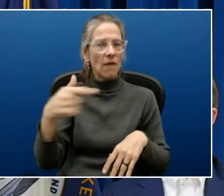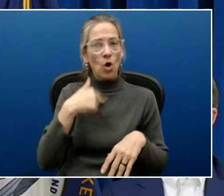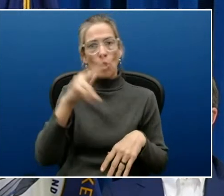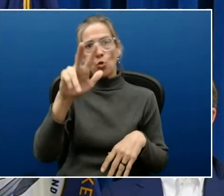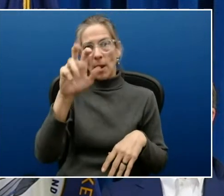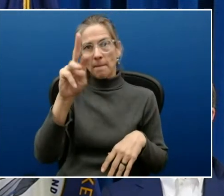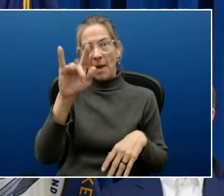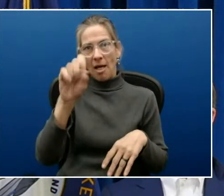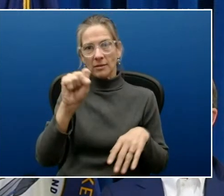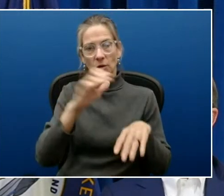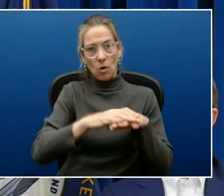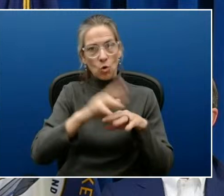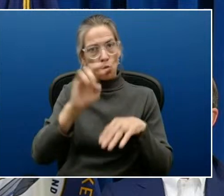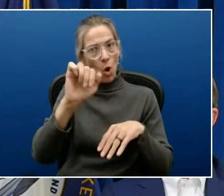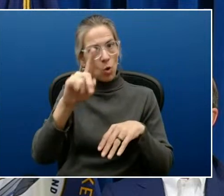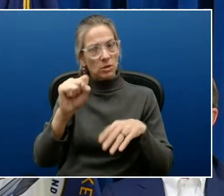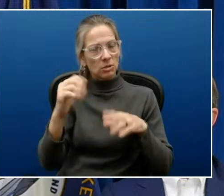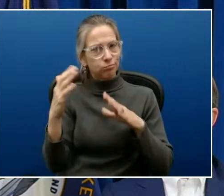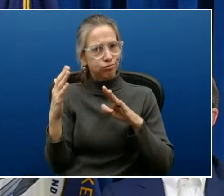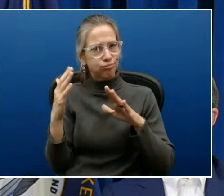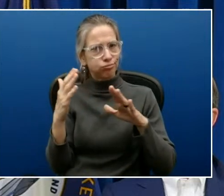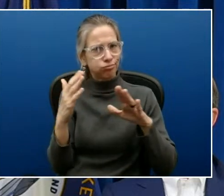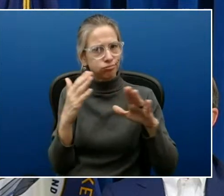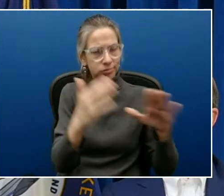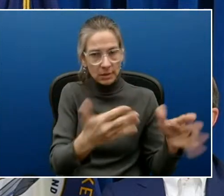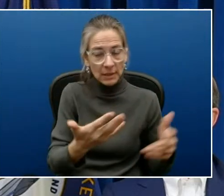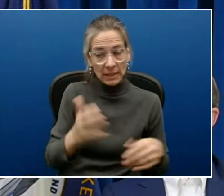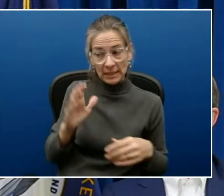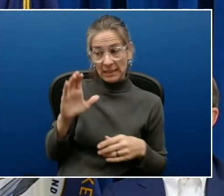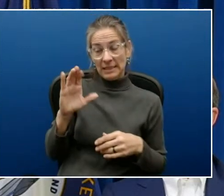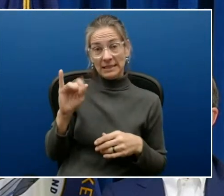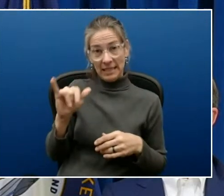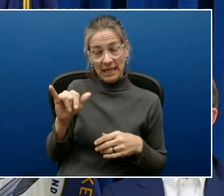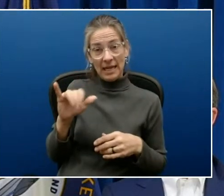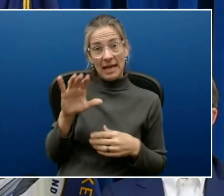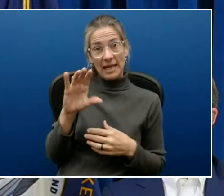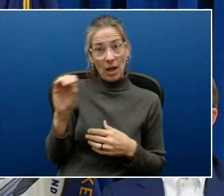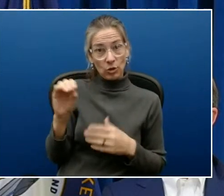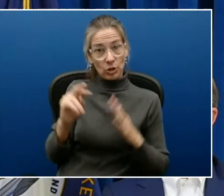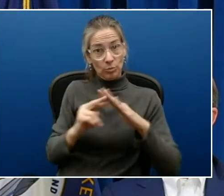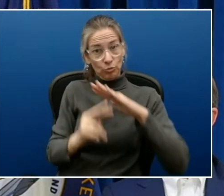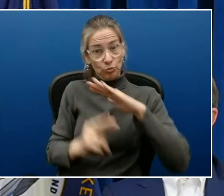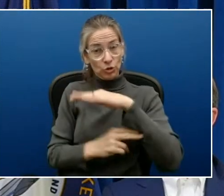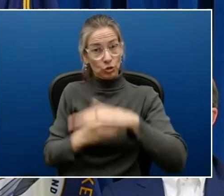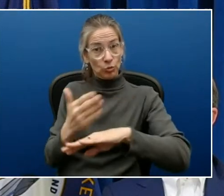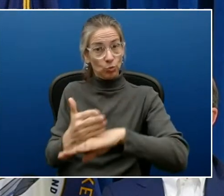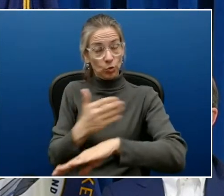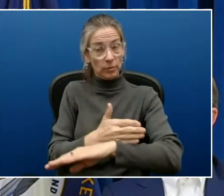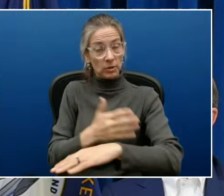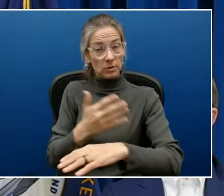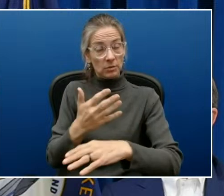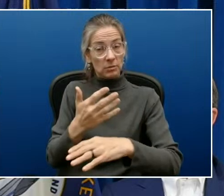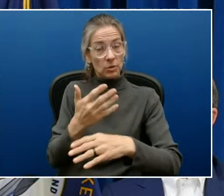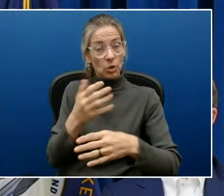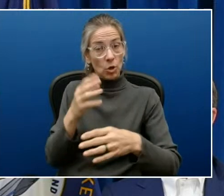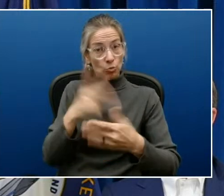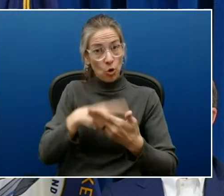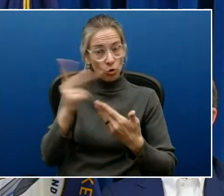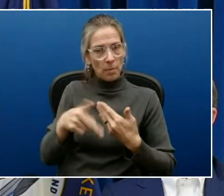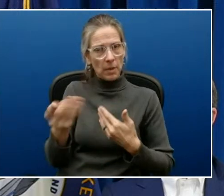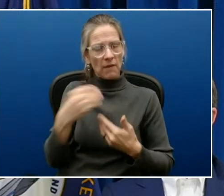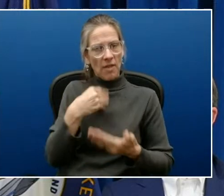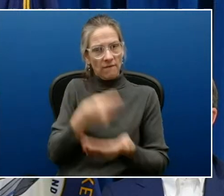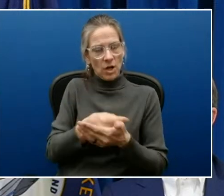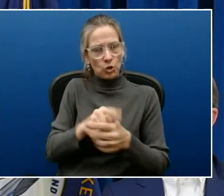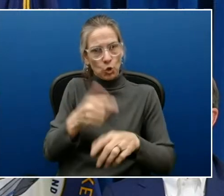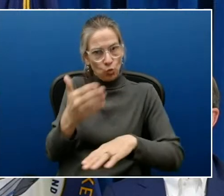county roads, and the City-County Bridge Improvement Program will provide the funds to repair, and in our